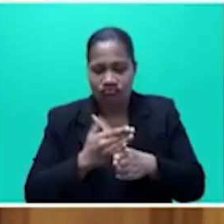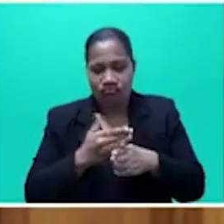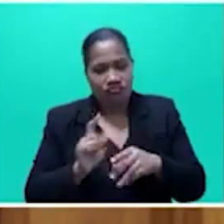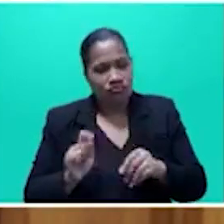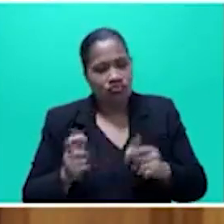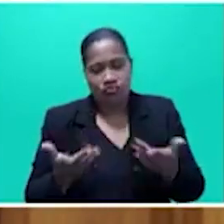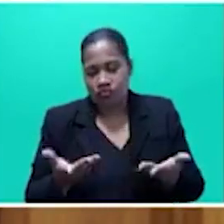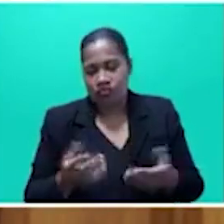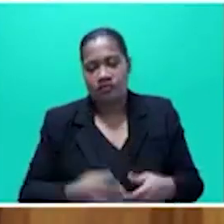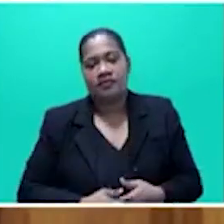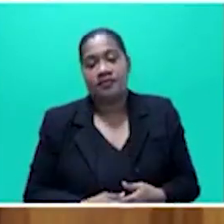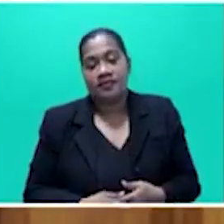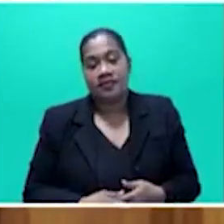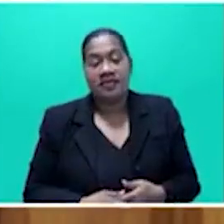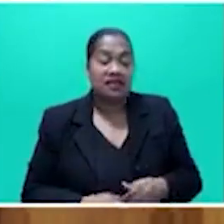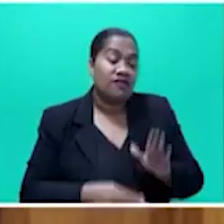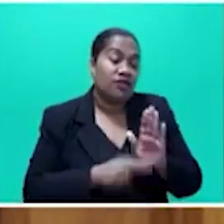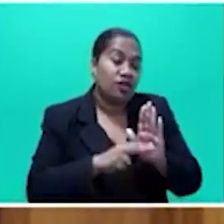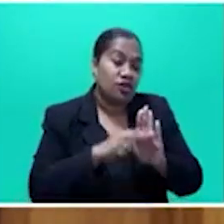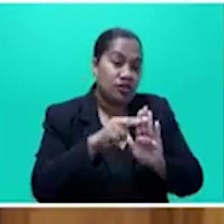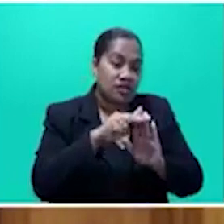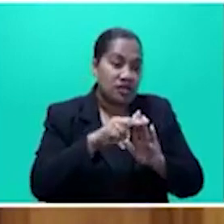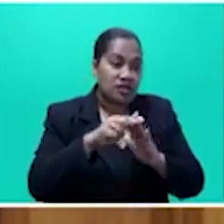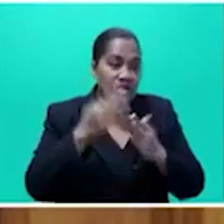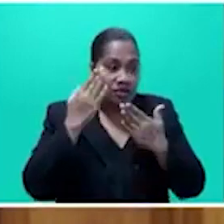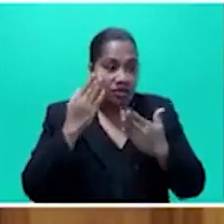Stick to the motion. On the hotels, Honorable Speaker.